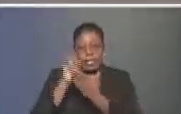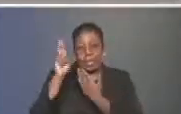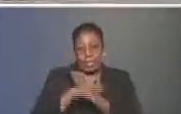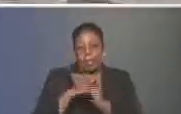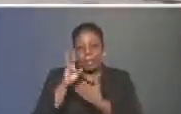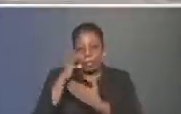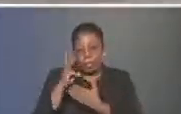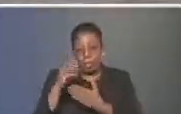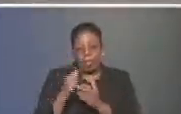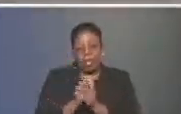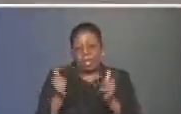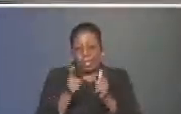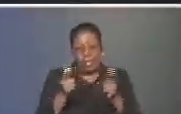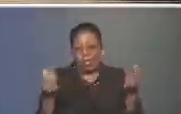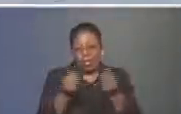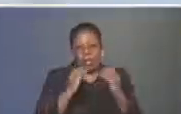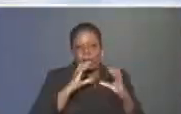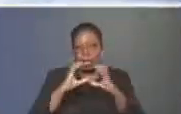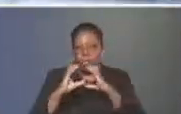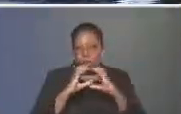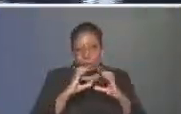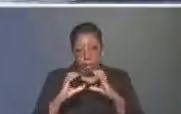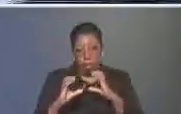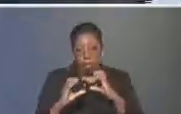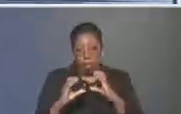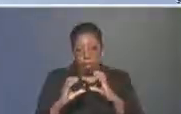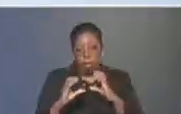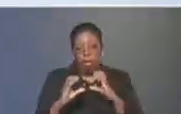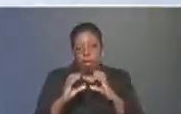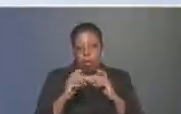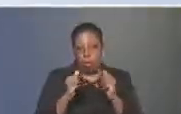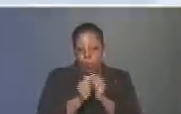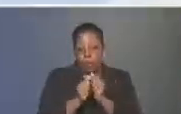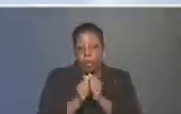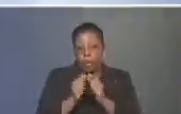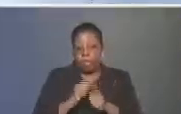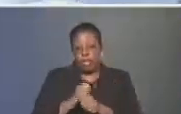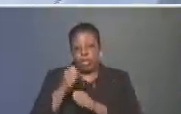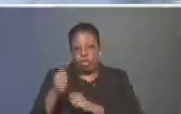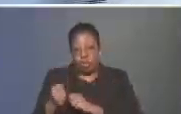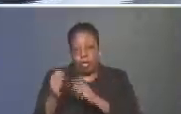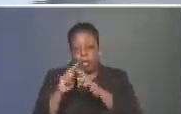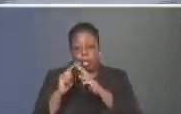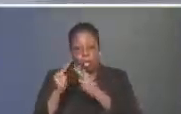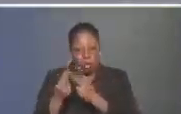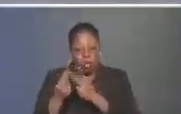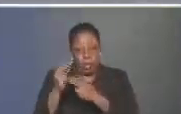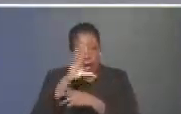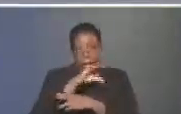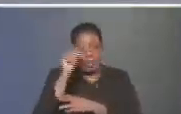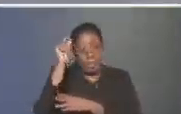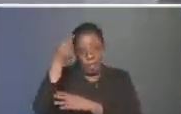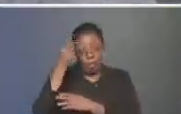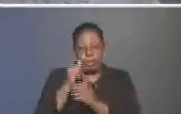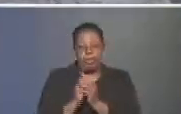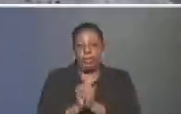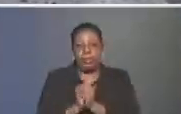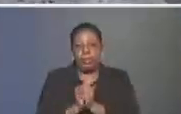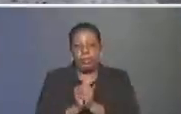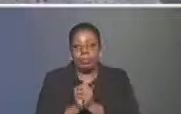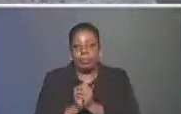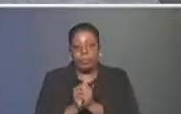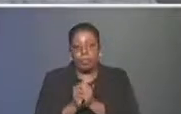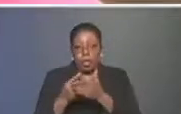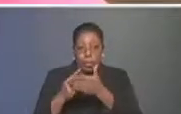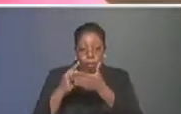be very little or no communication between the trade union movement and the government. The labor relations